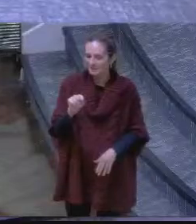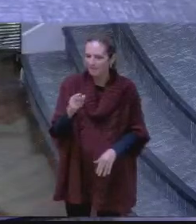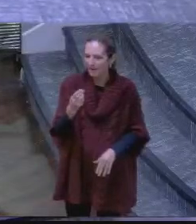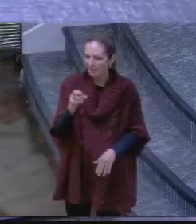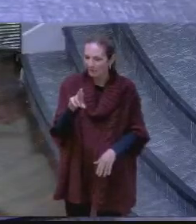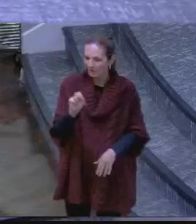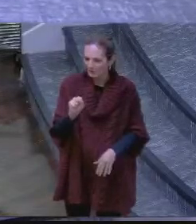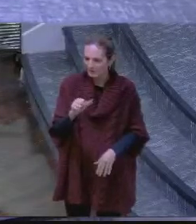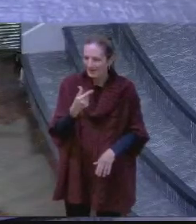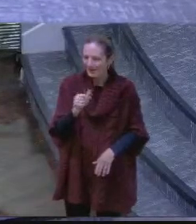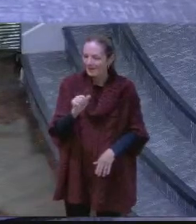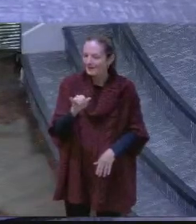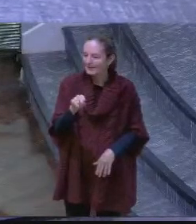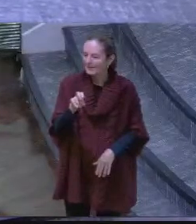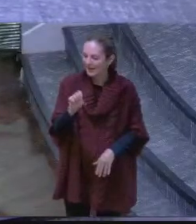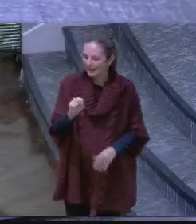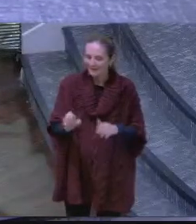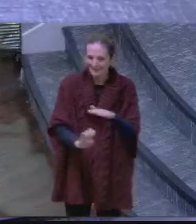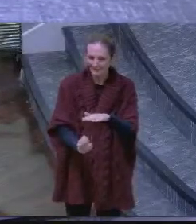Elementary.